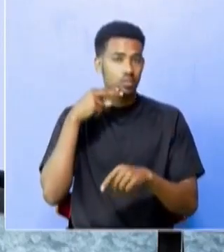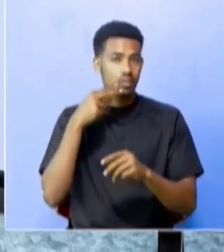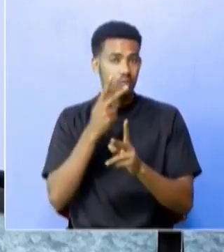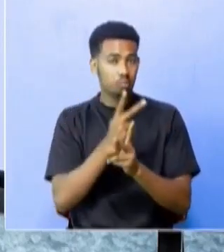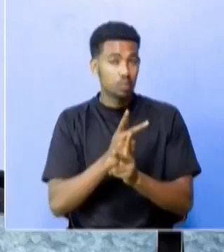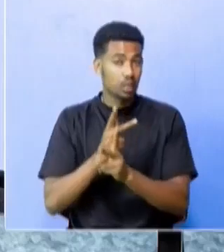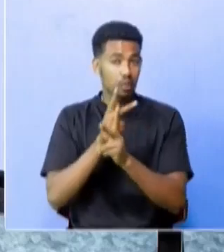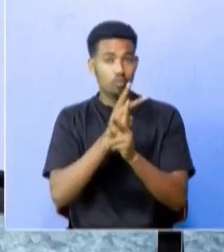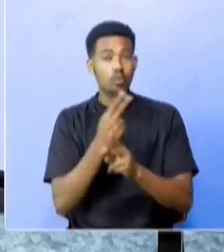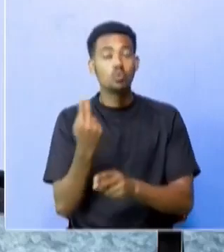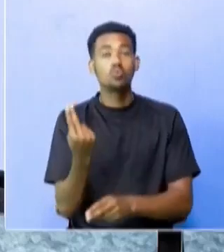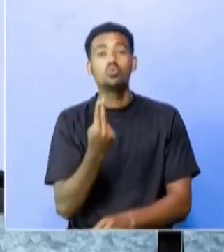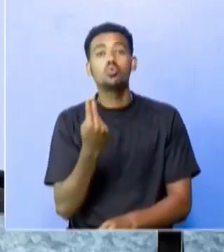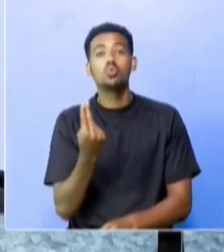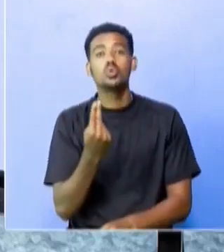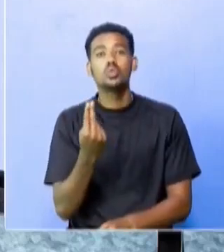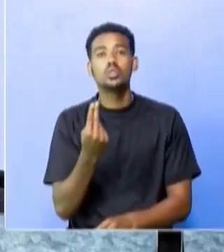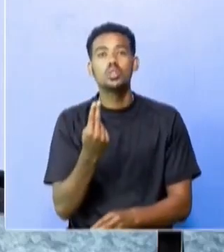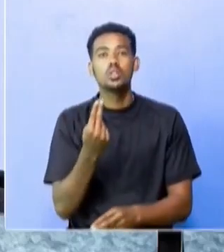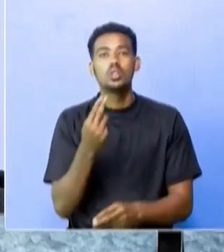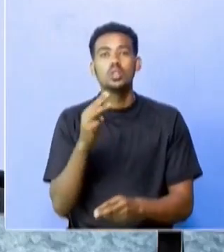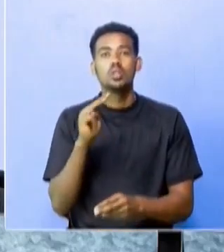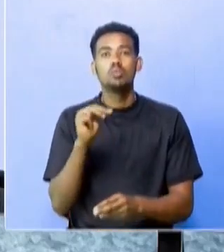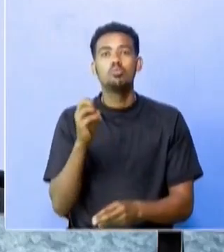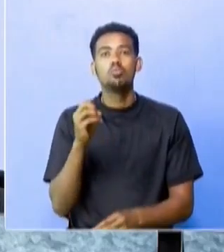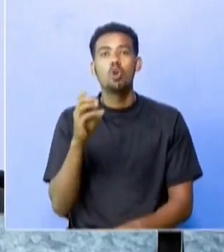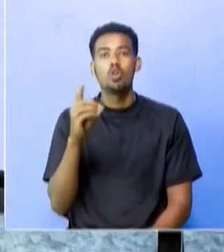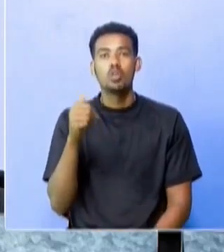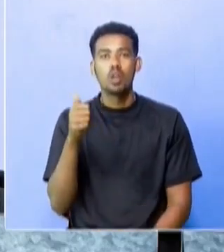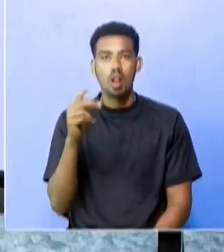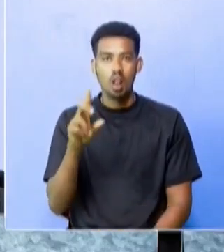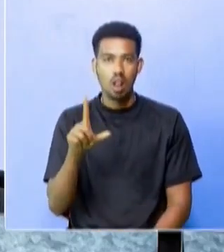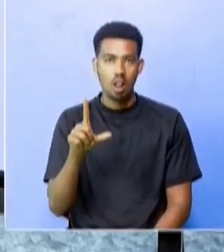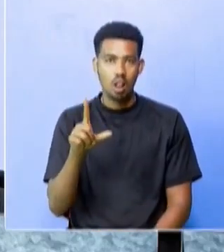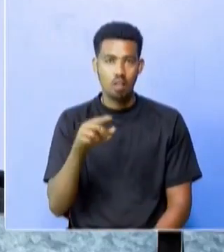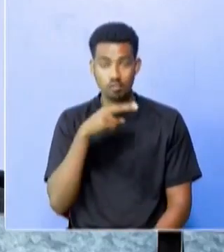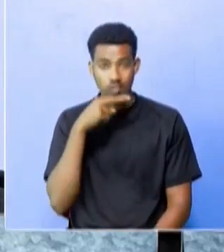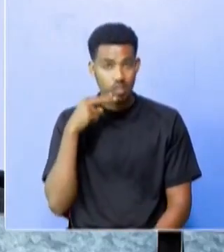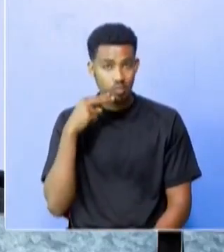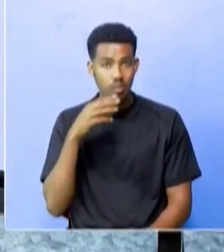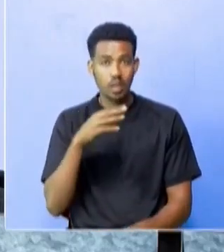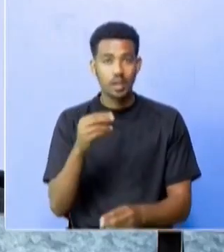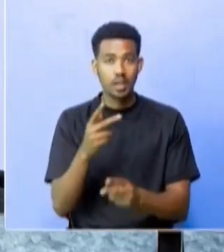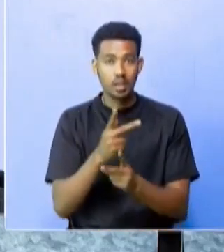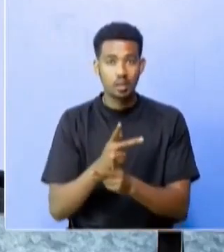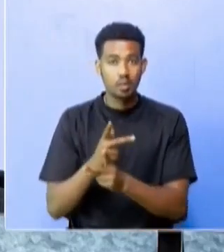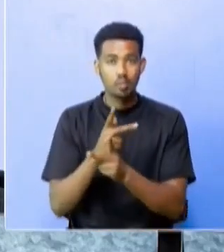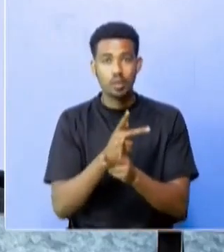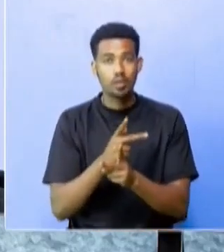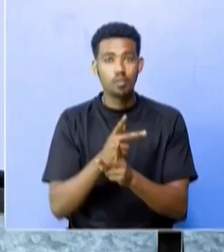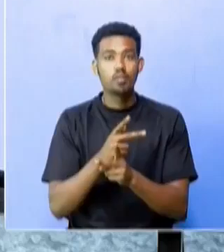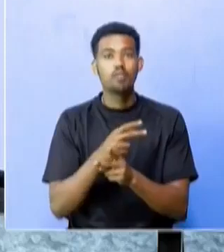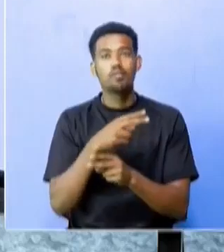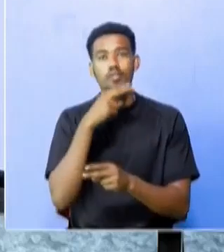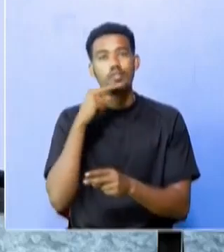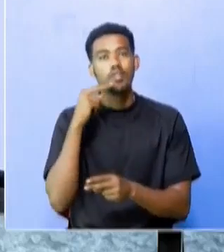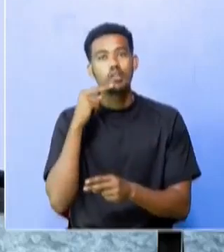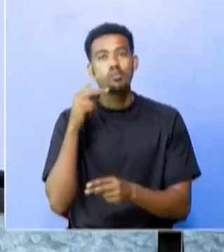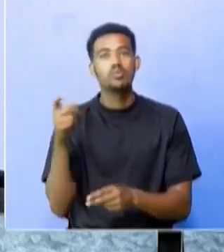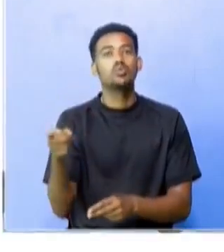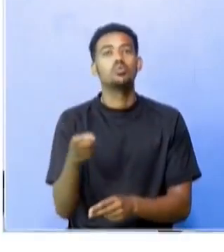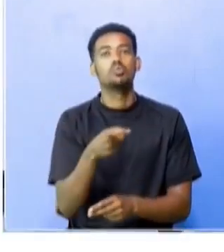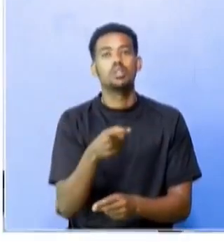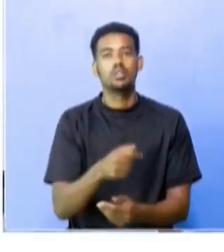use modal auxiliaries. And also be careful with verb to be's.